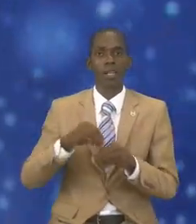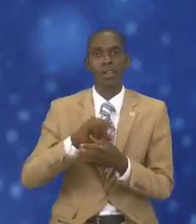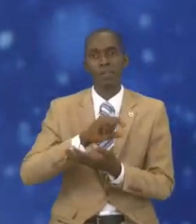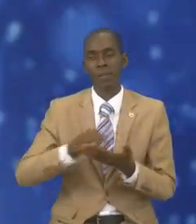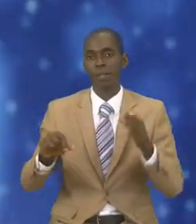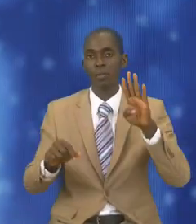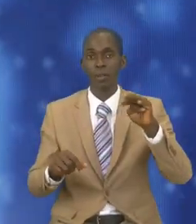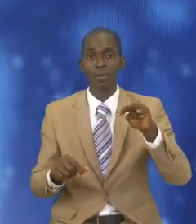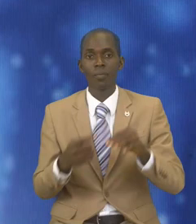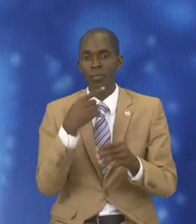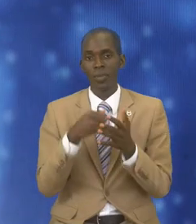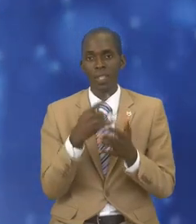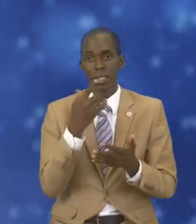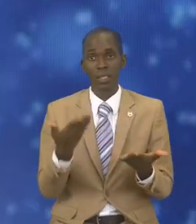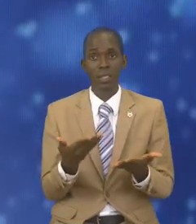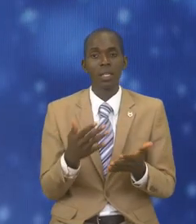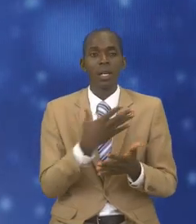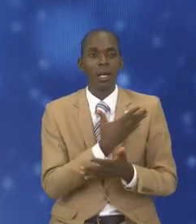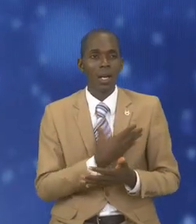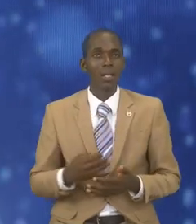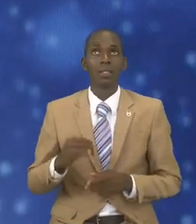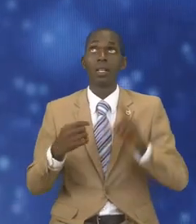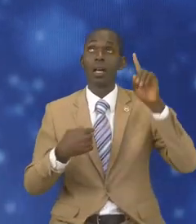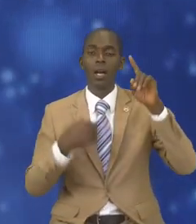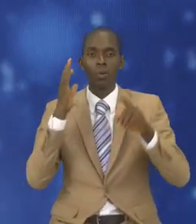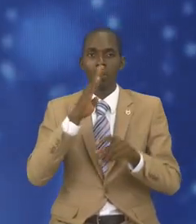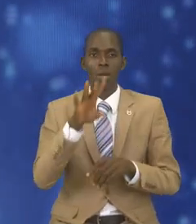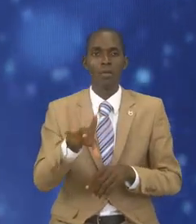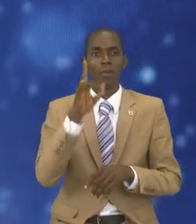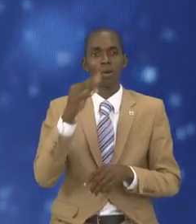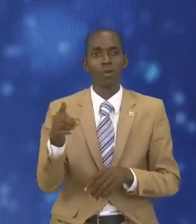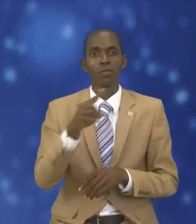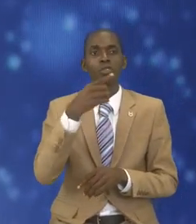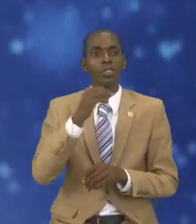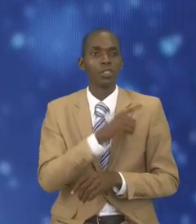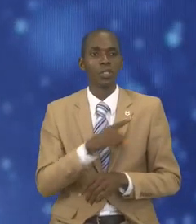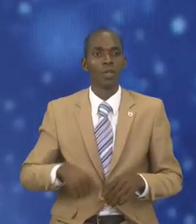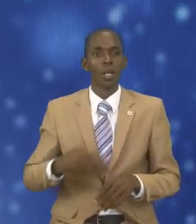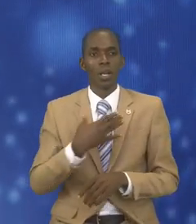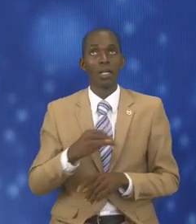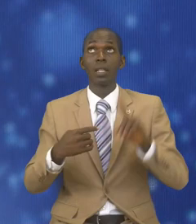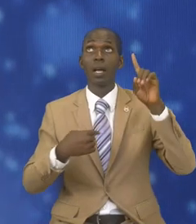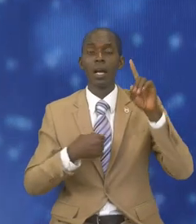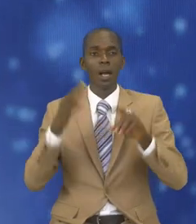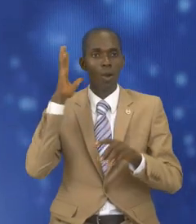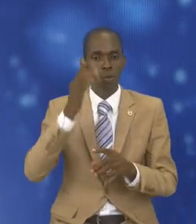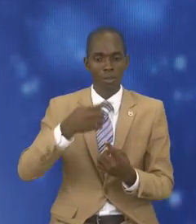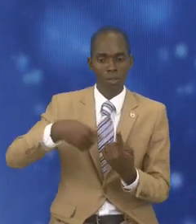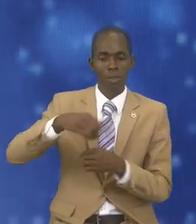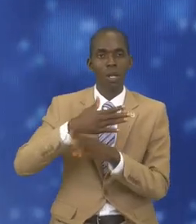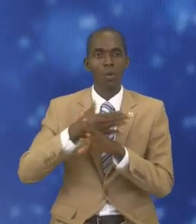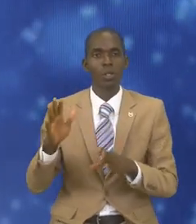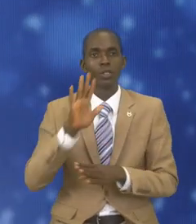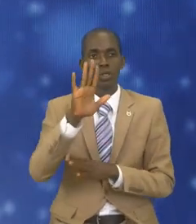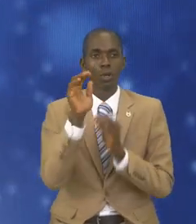verse 14, it says, and I will be found of you, says the Lord, and I will turn away your captivity, and